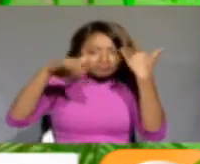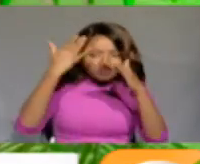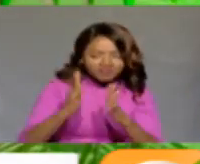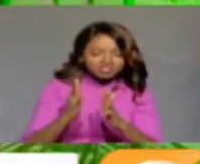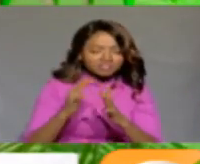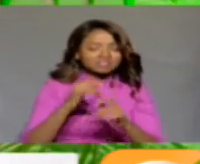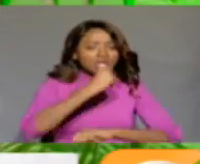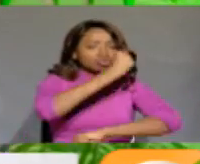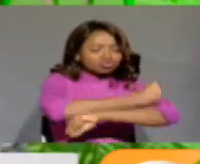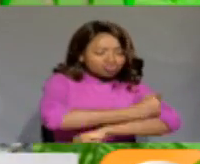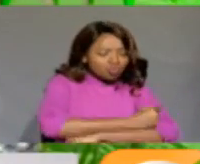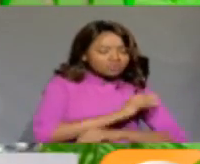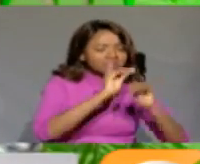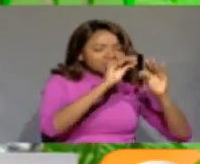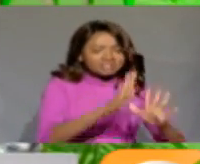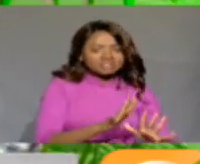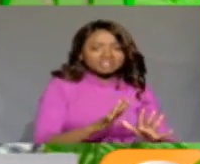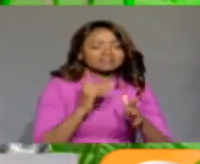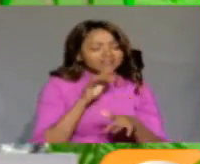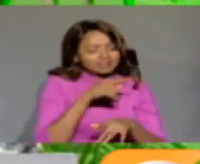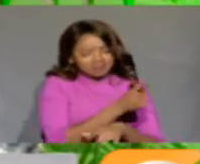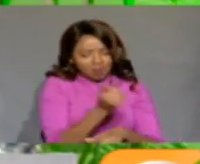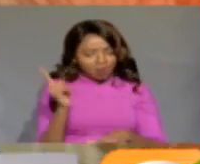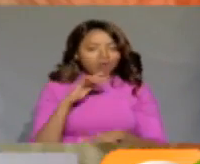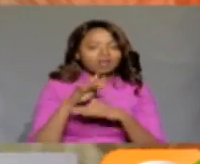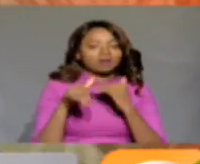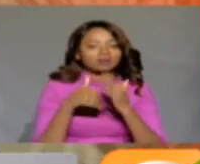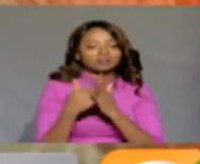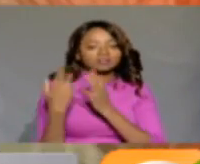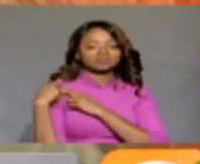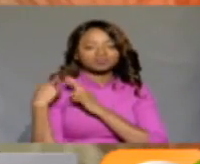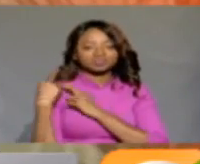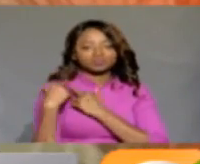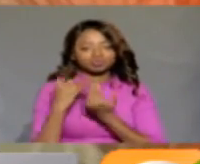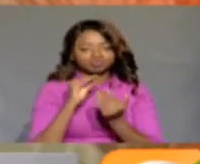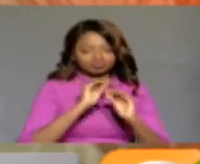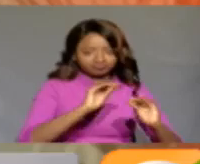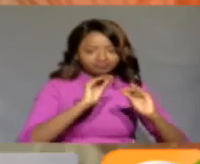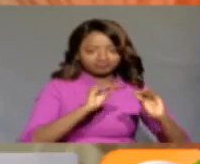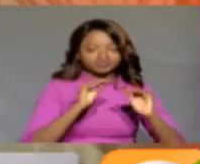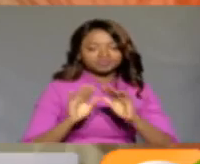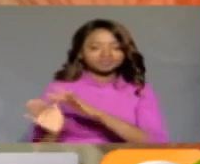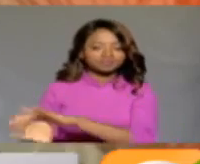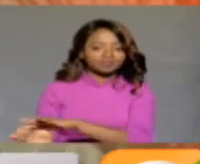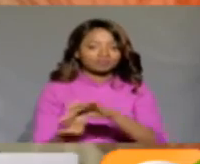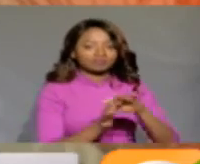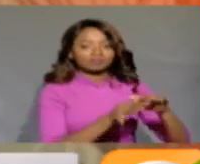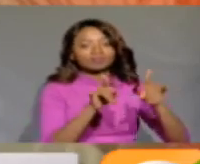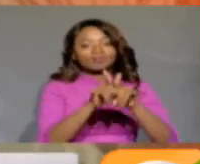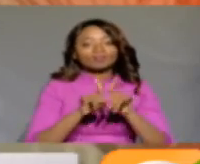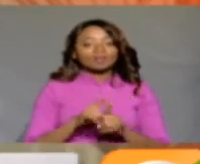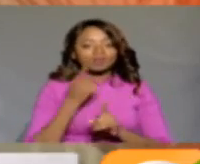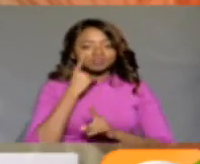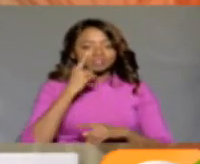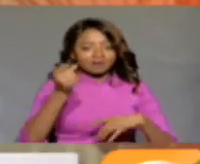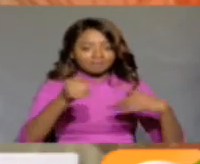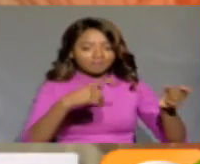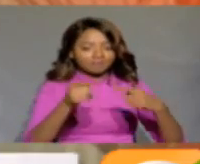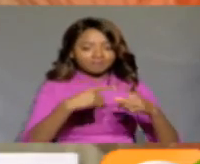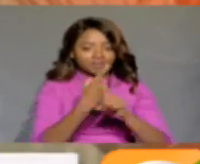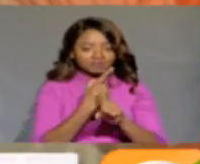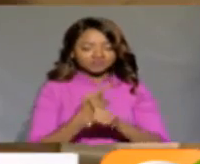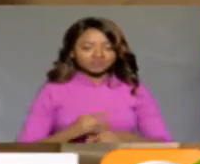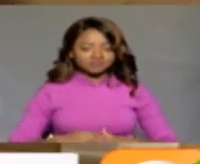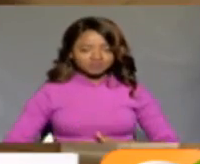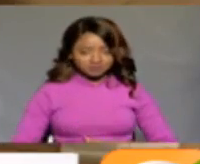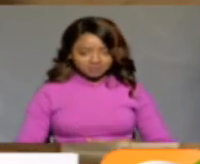the schools, our teachers, and where we are as professions. All right. Yeah. Let's take some comments coming from our viewers, and I'm sure there's some questions for Kakai in the